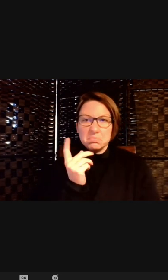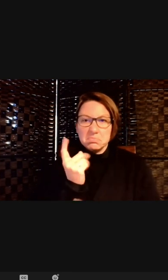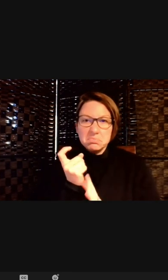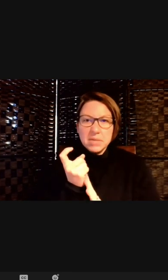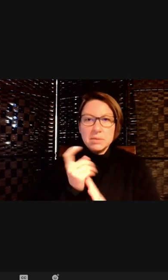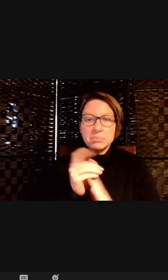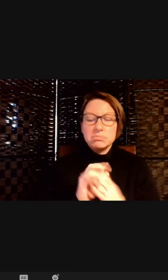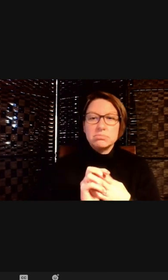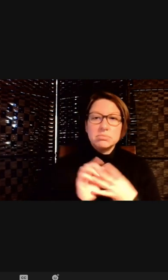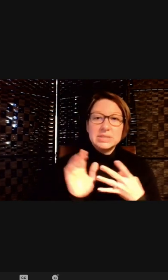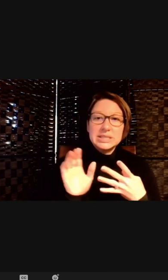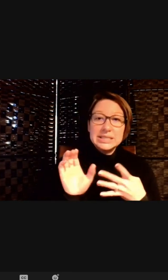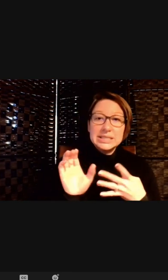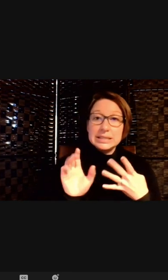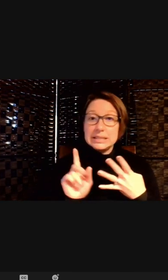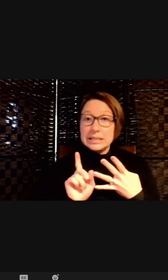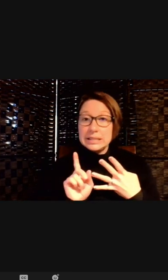or D.